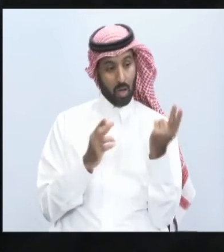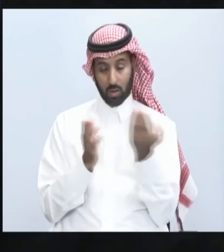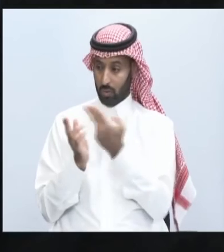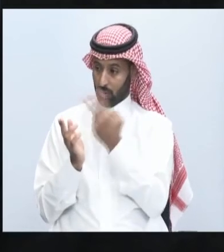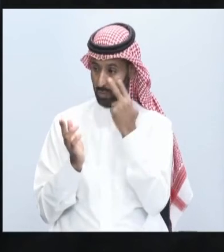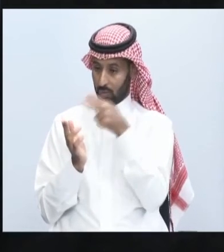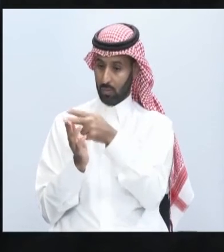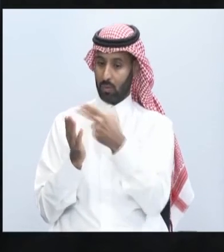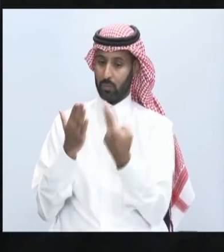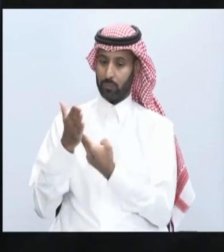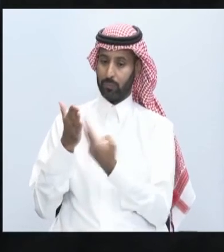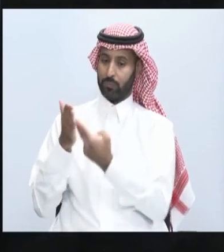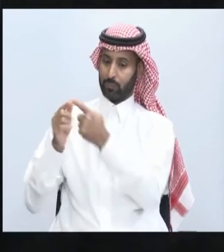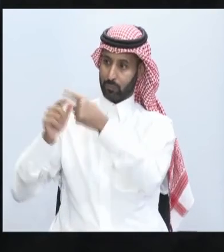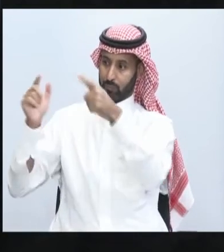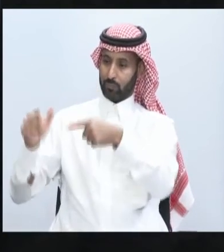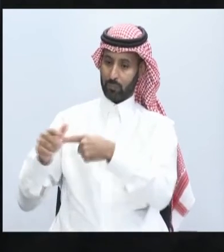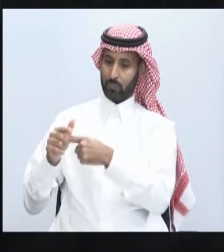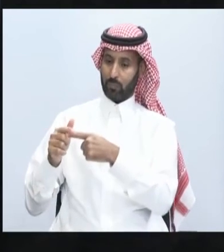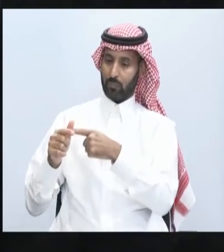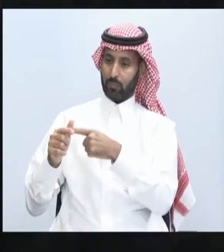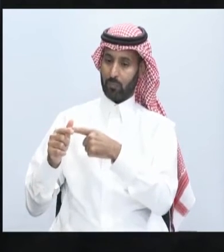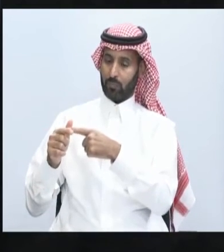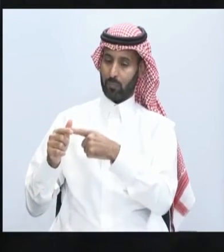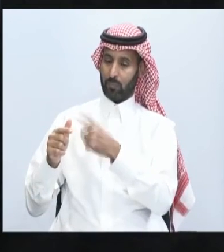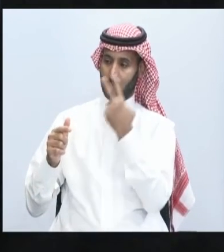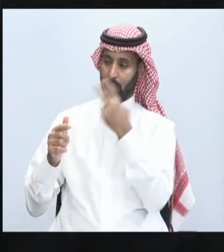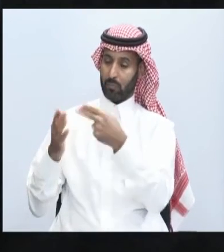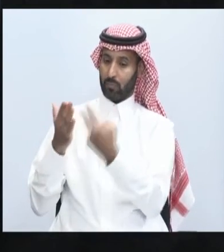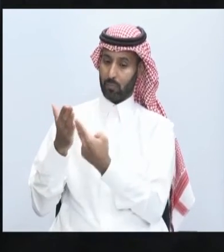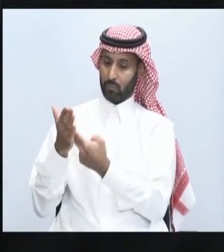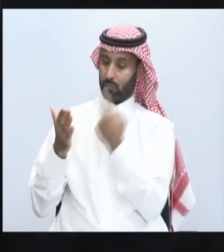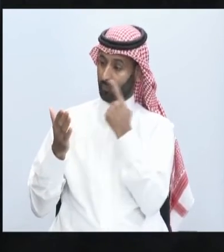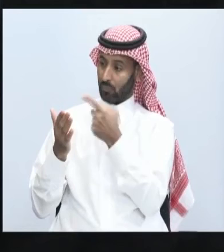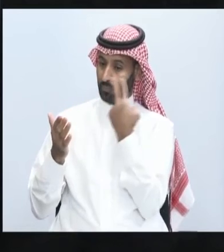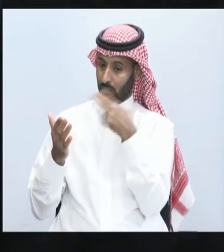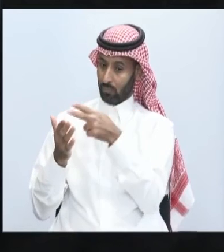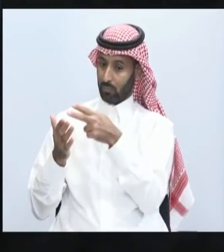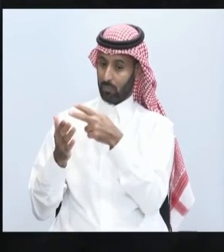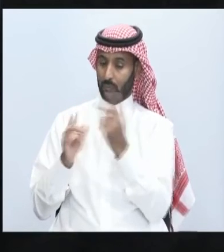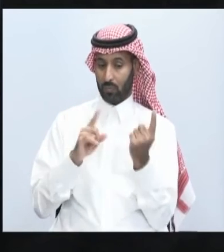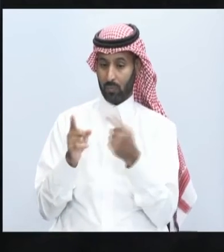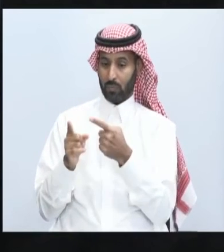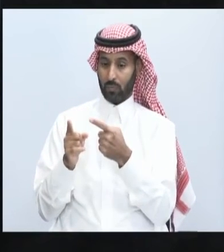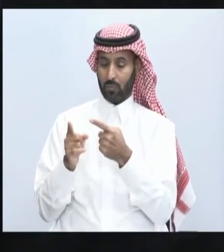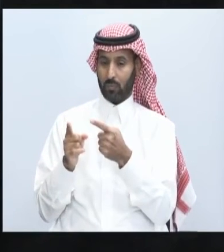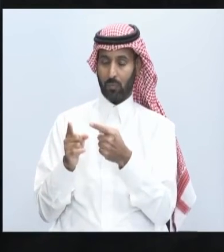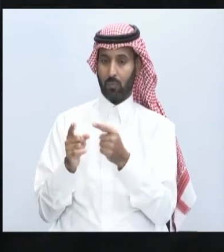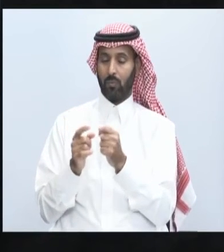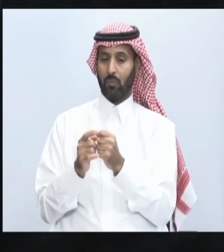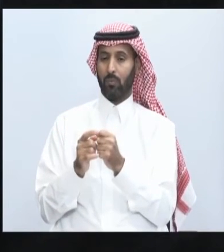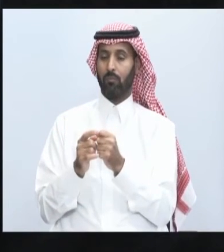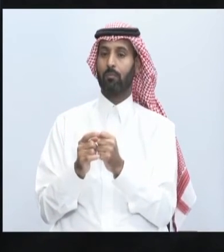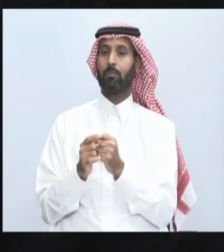those paintings. So did Tom say this? Look at those paintings? Excellent. Of course, the